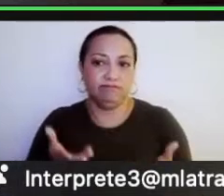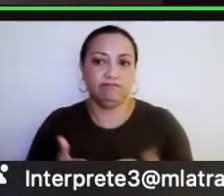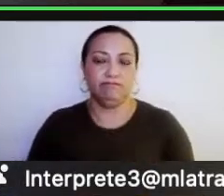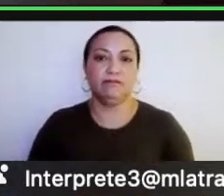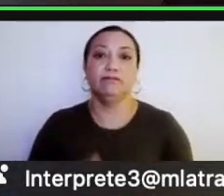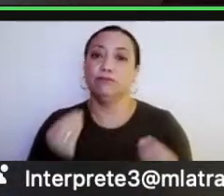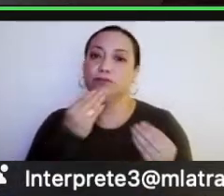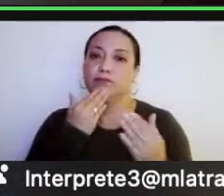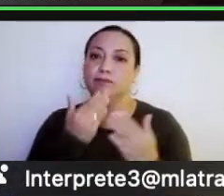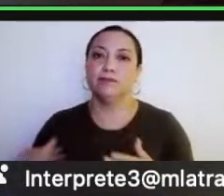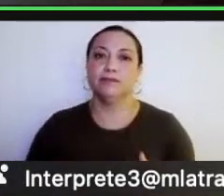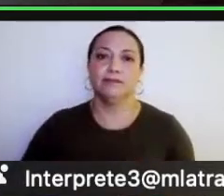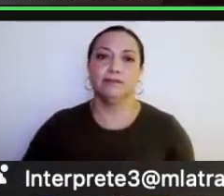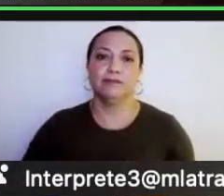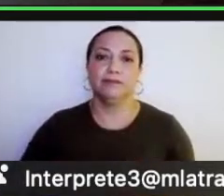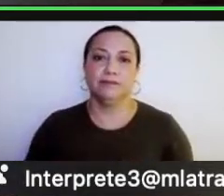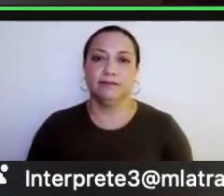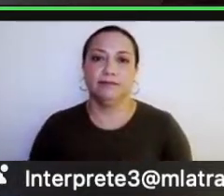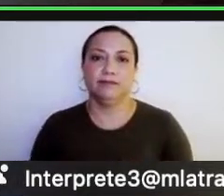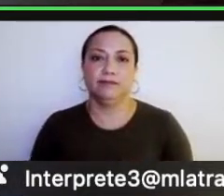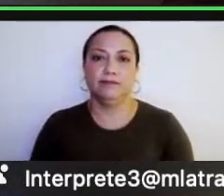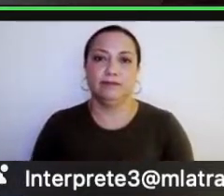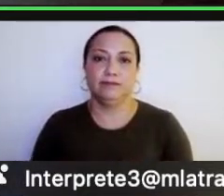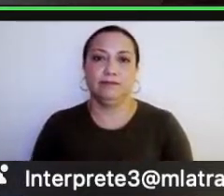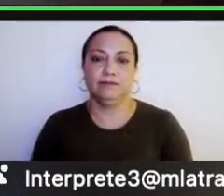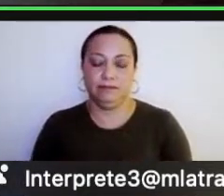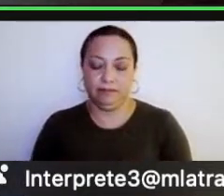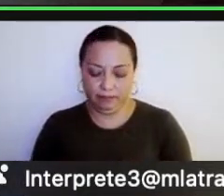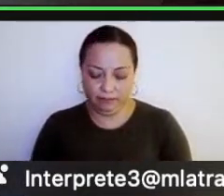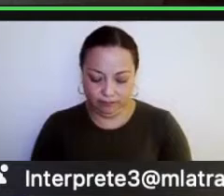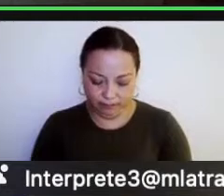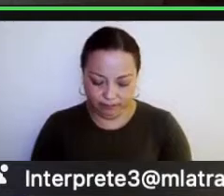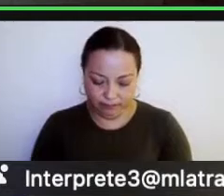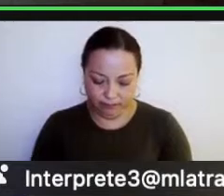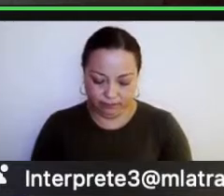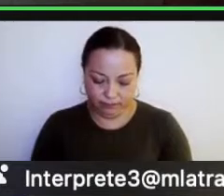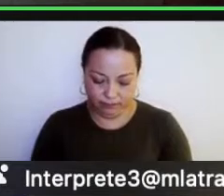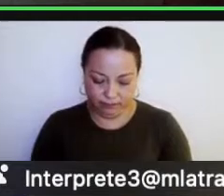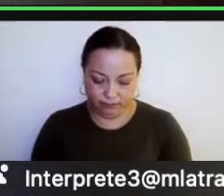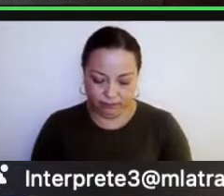present inequalities. Thank you very much.